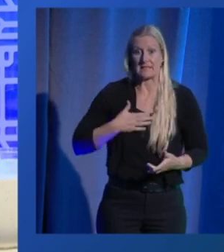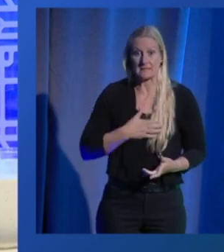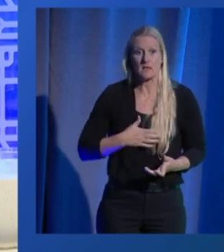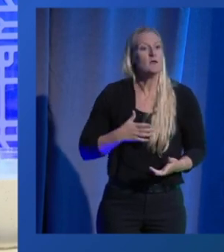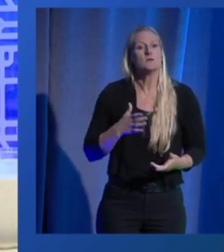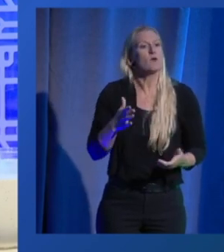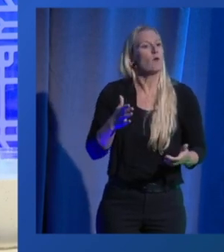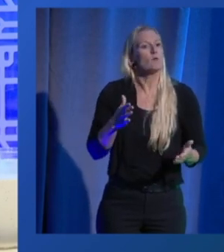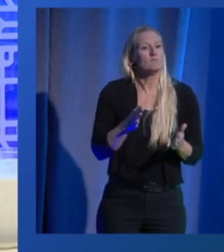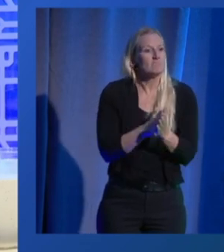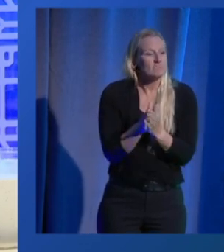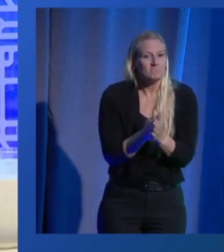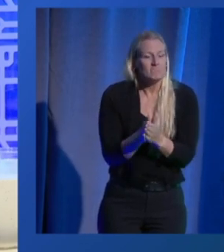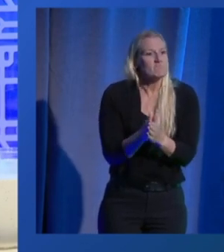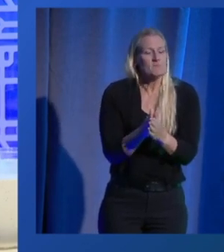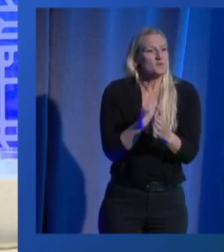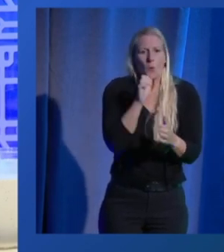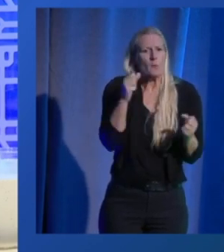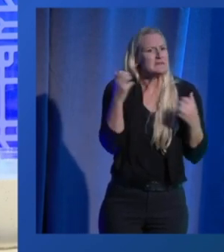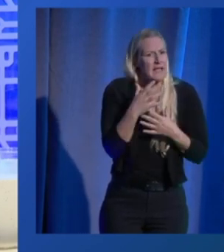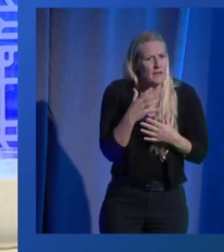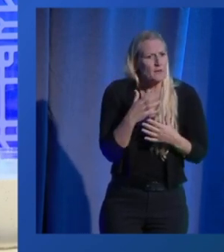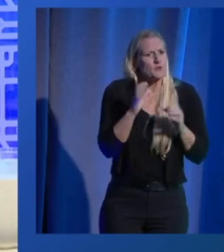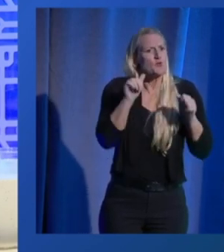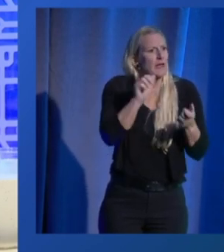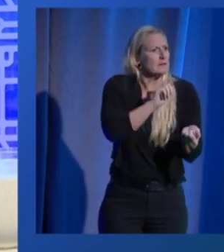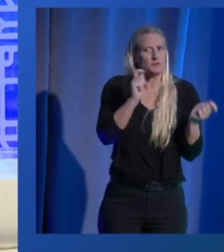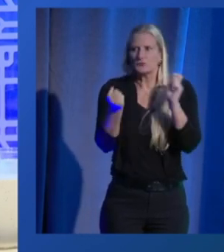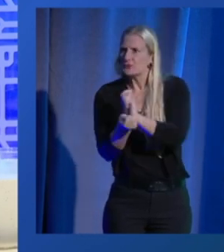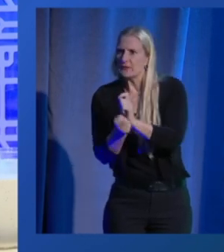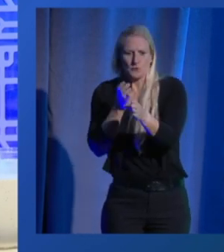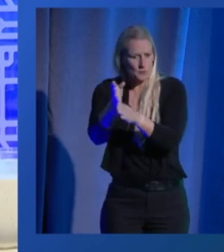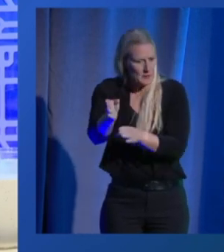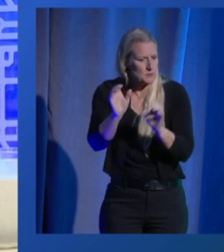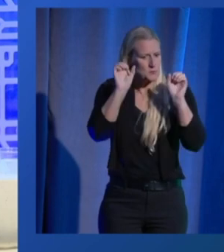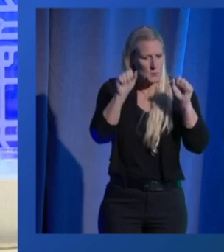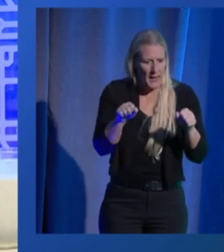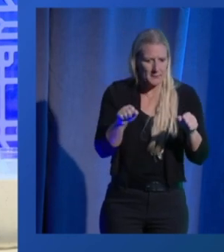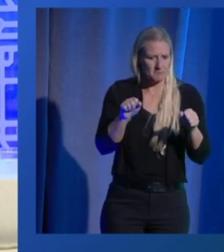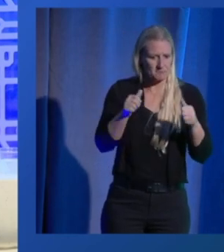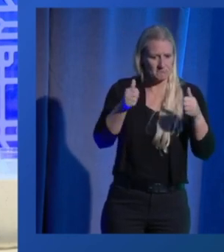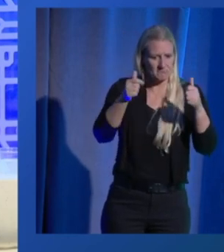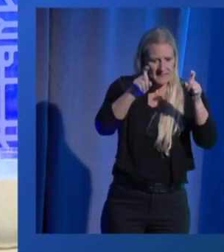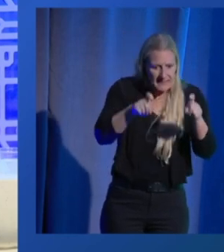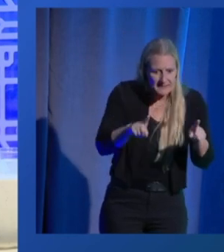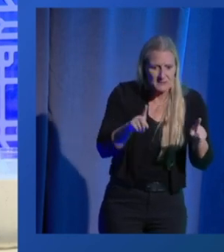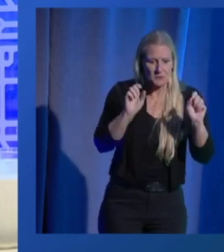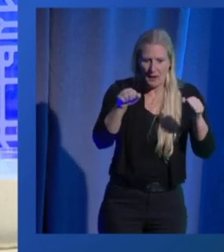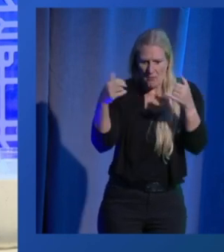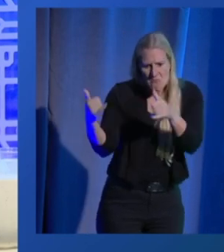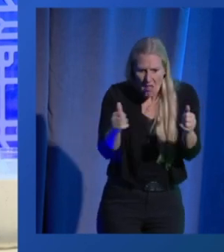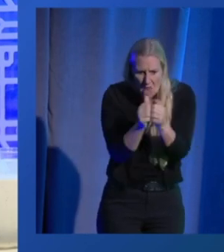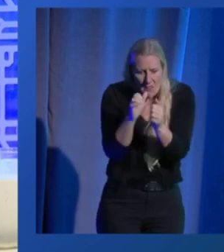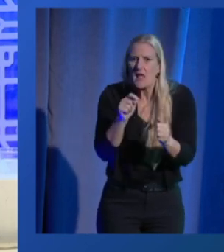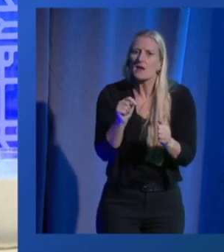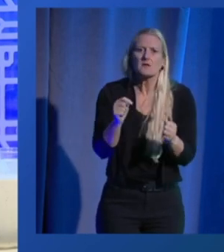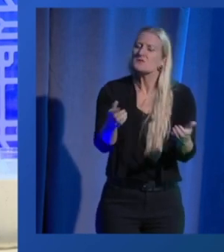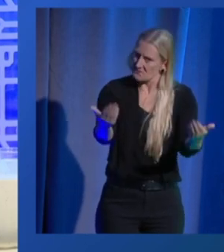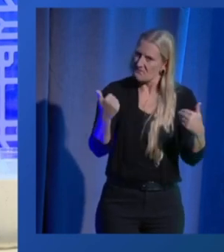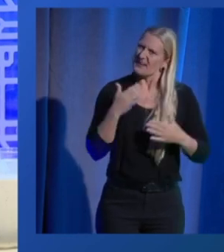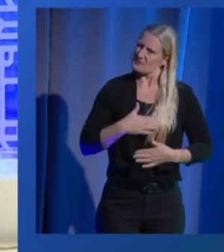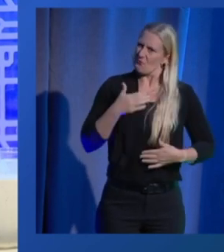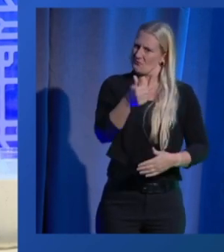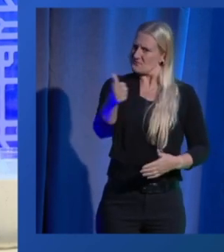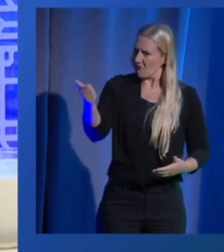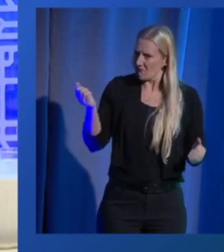experiment have the courage to change careers and just enjoy what you're doing with this so I